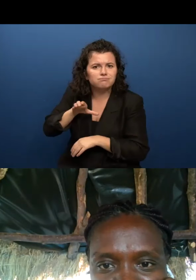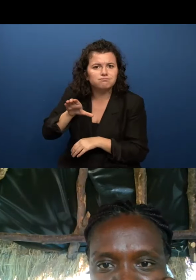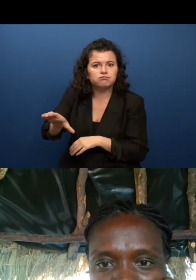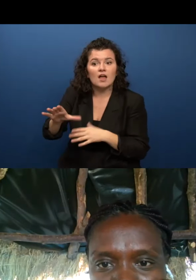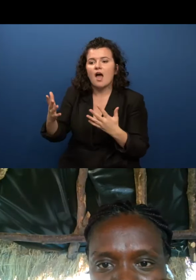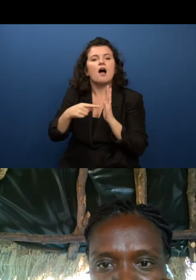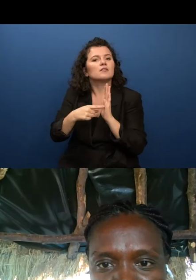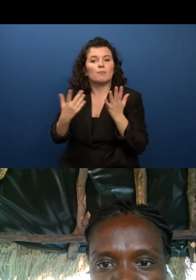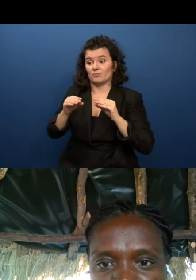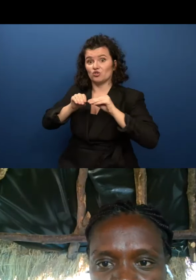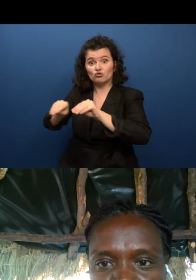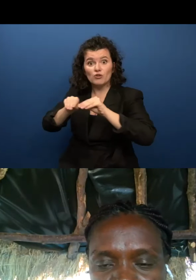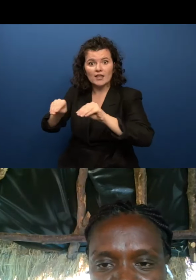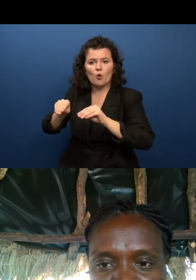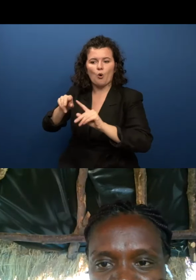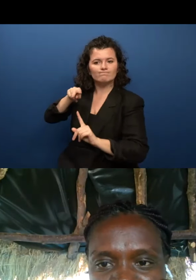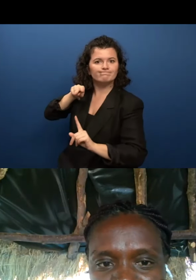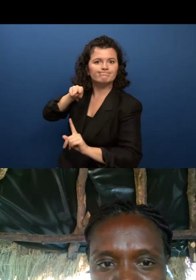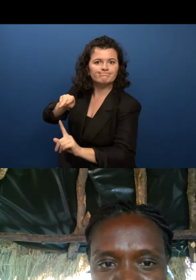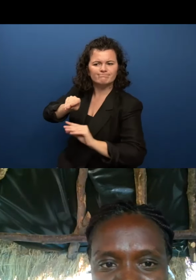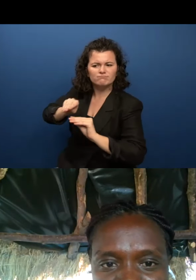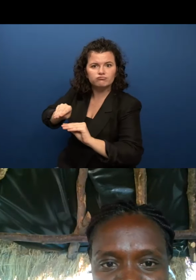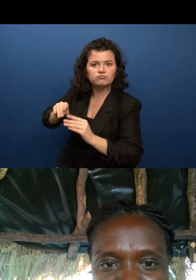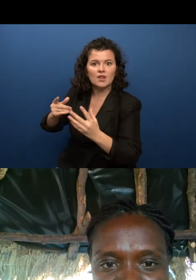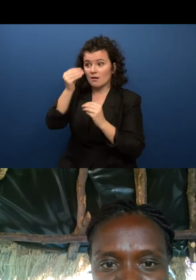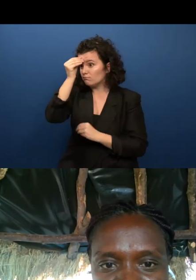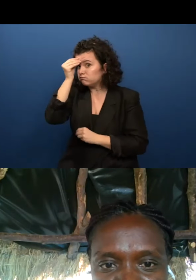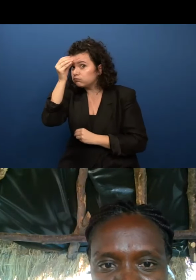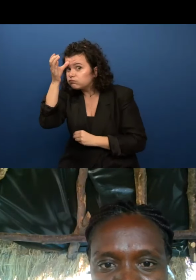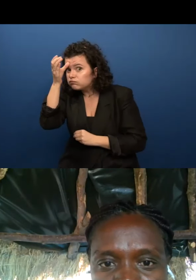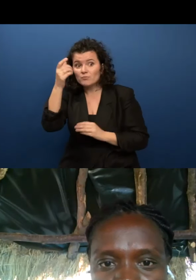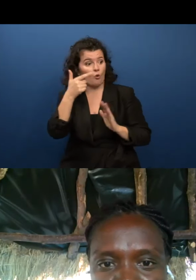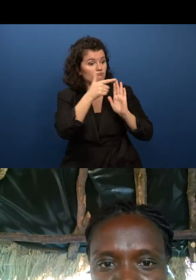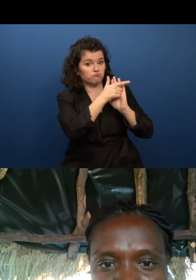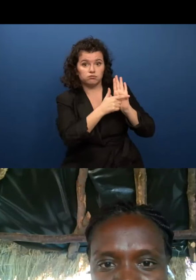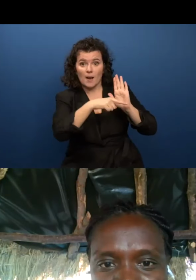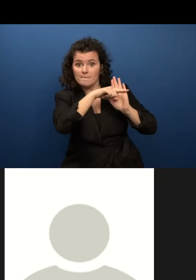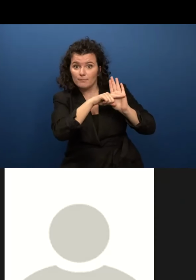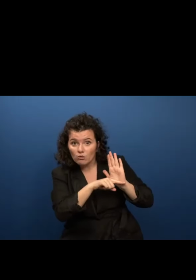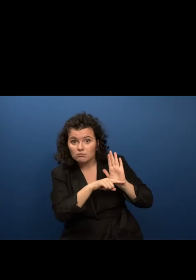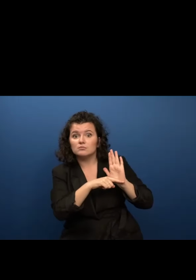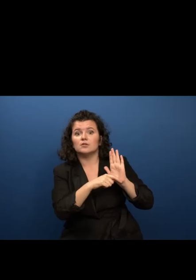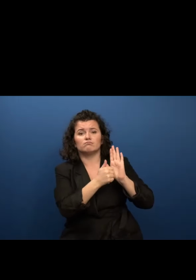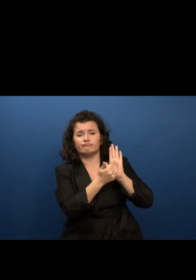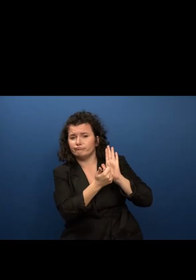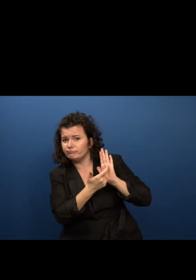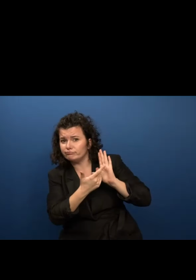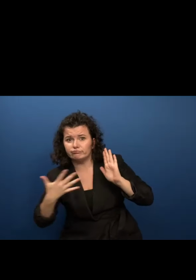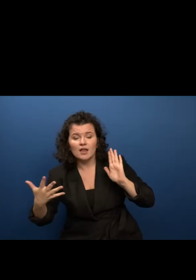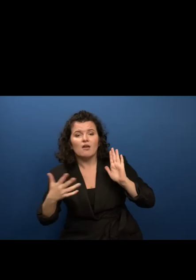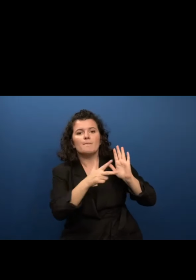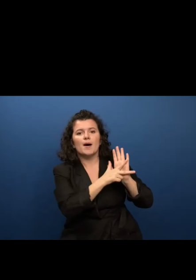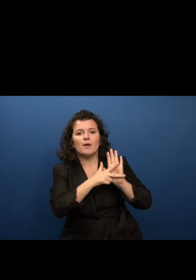trainings, mentorship, education, existing policies, legislation, and protect their fundamental rights such